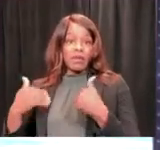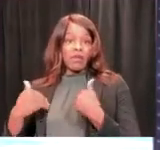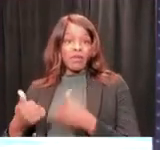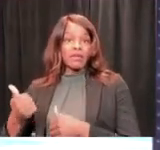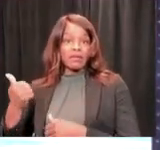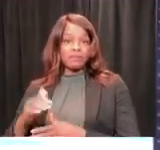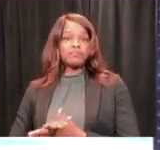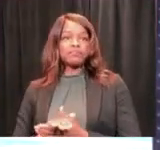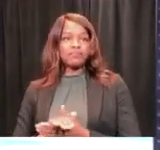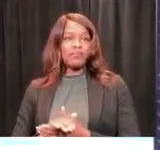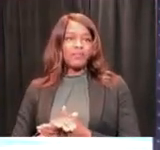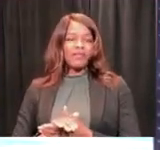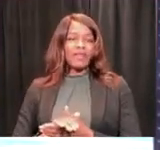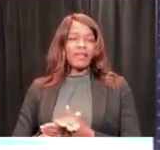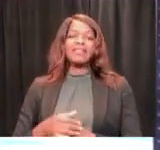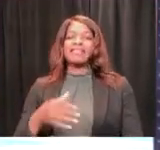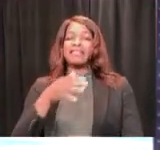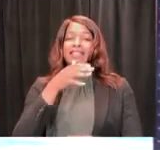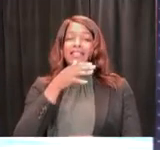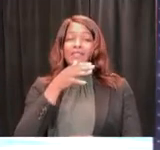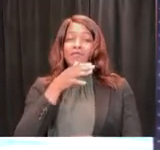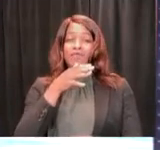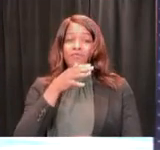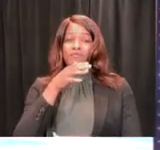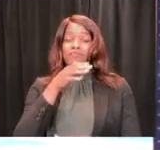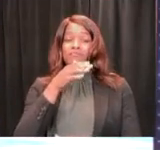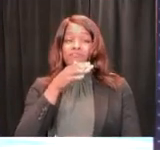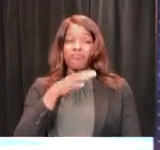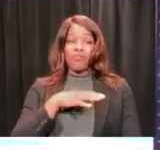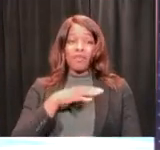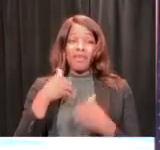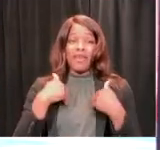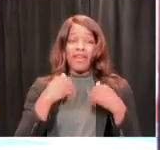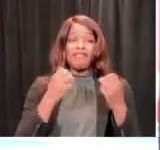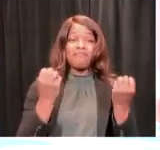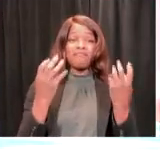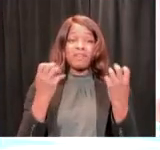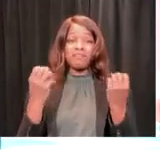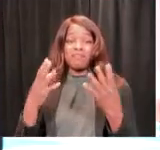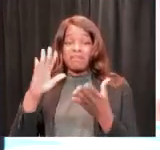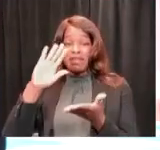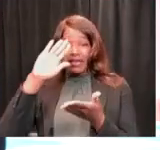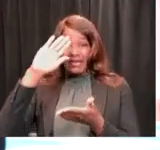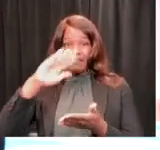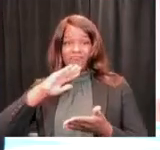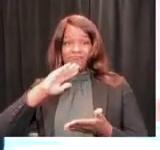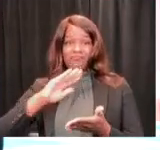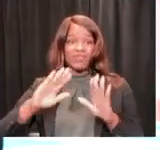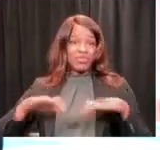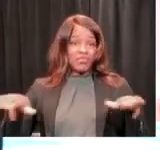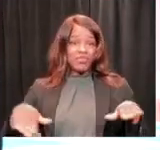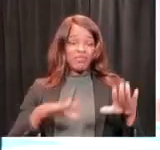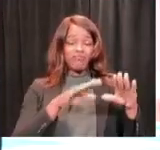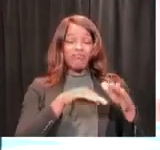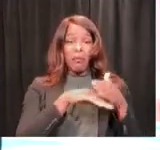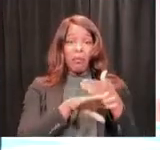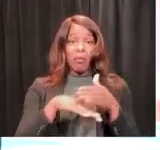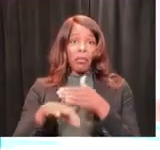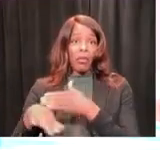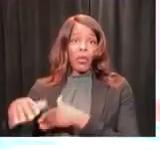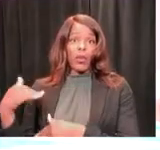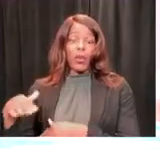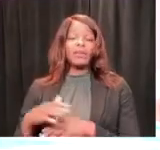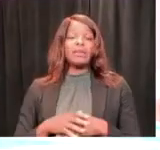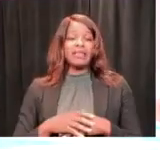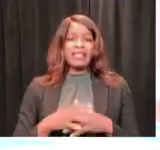are women from all of those children, right? And you already know there's some family baggage, right? In this, you talk about a blended family,